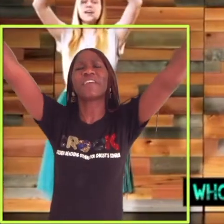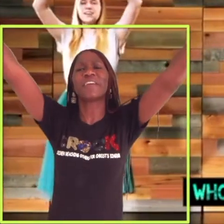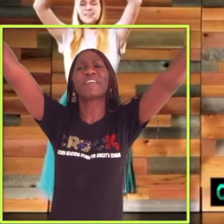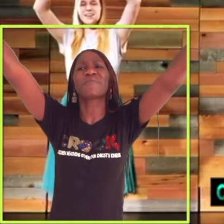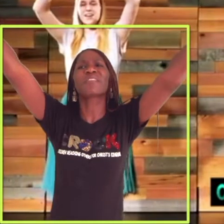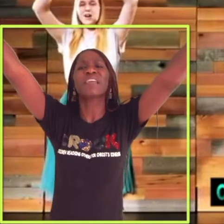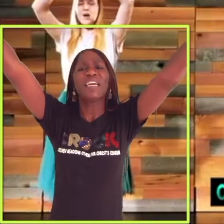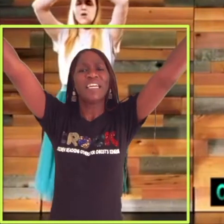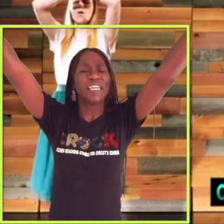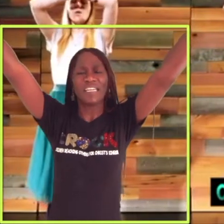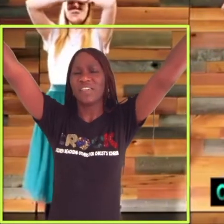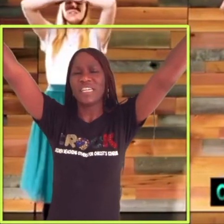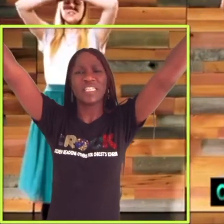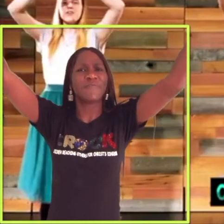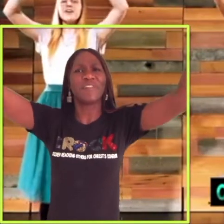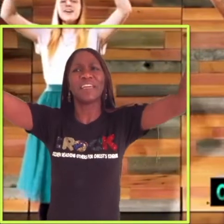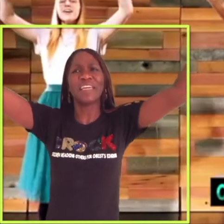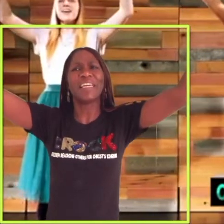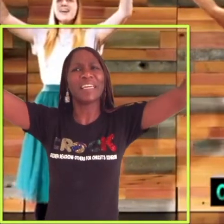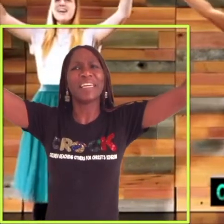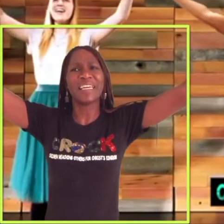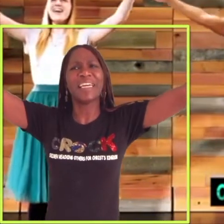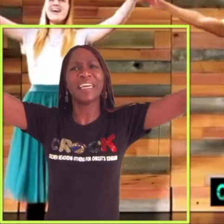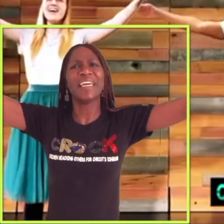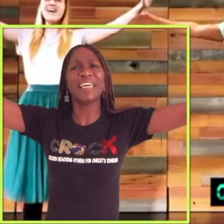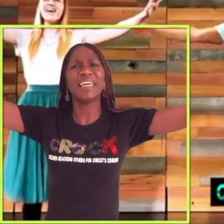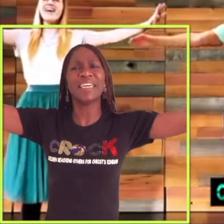free. Oh, it's free.